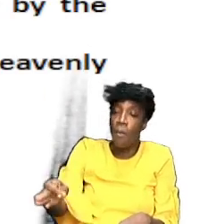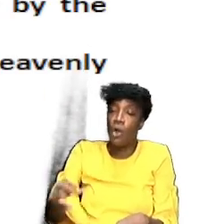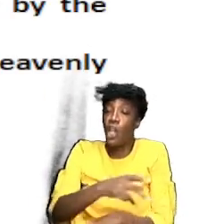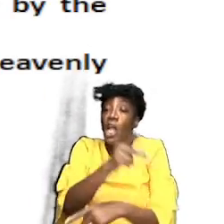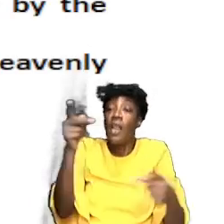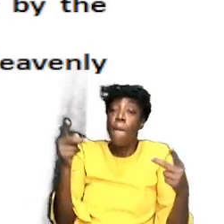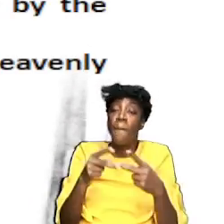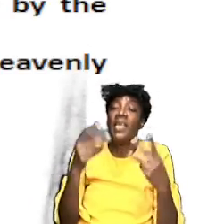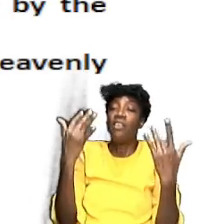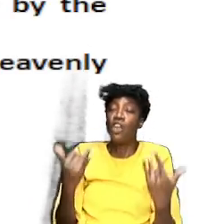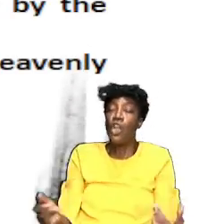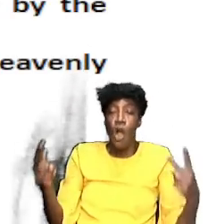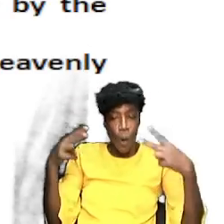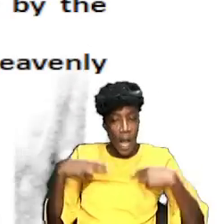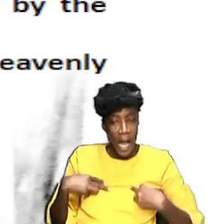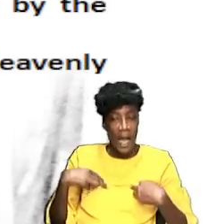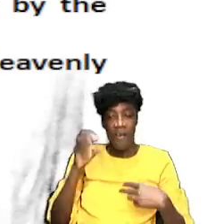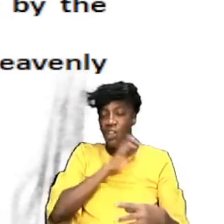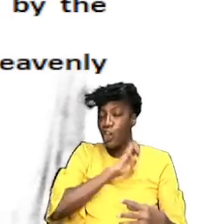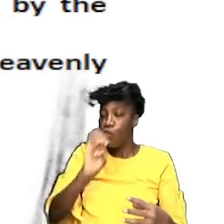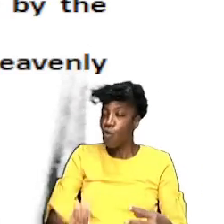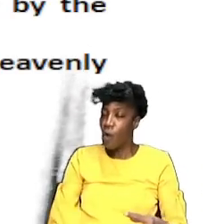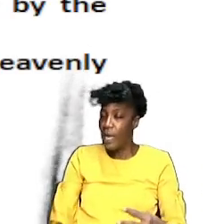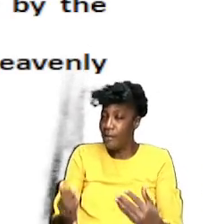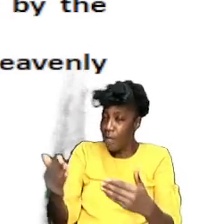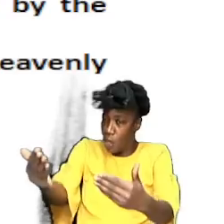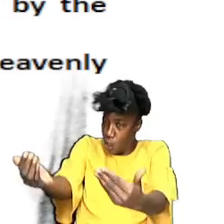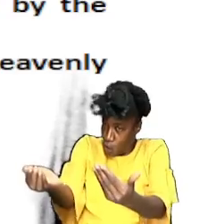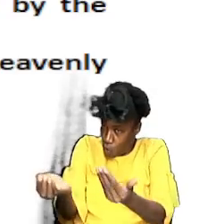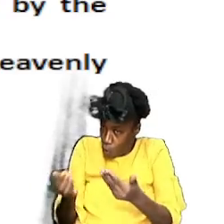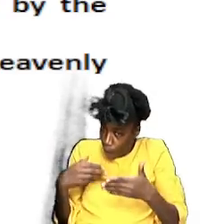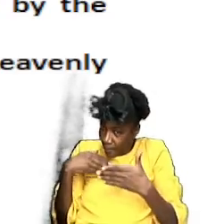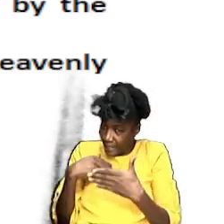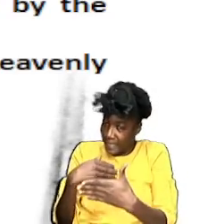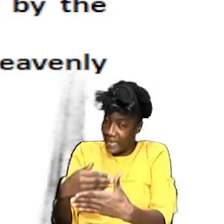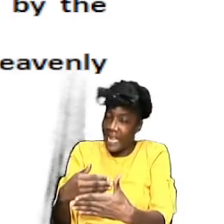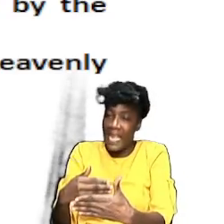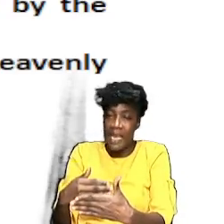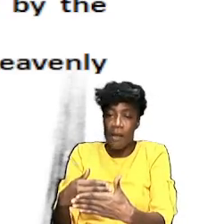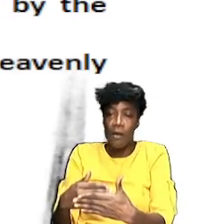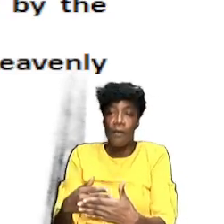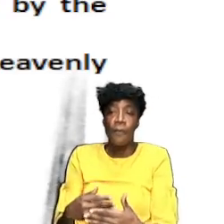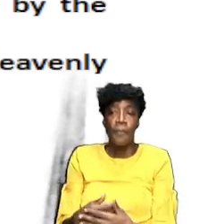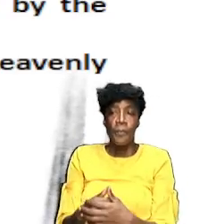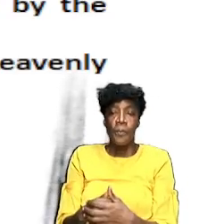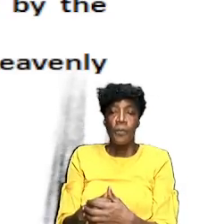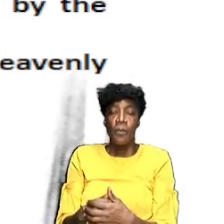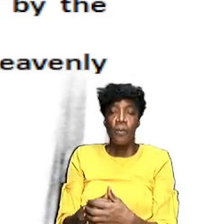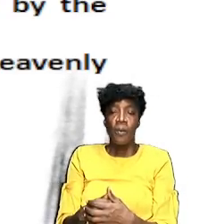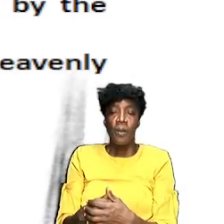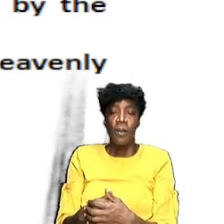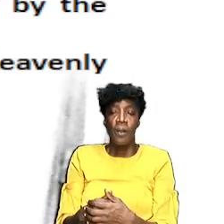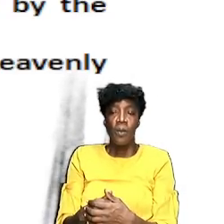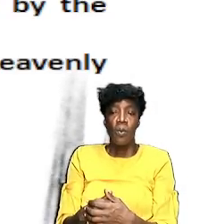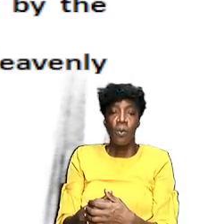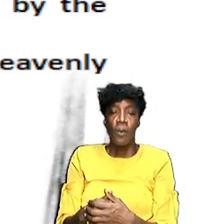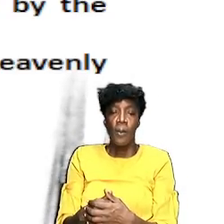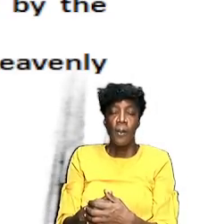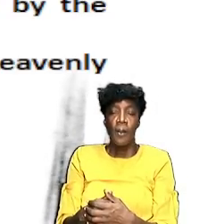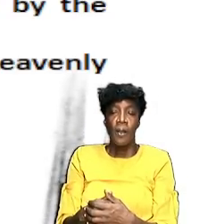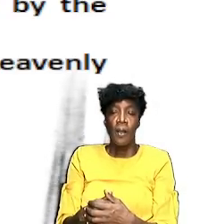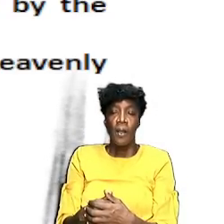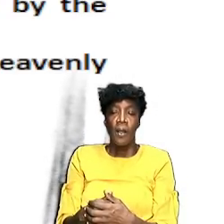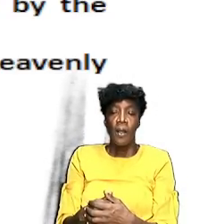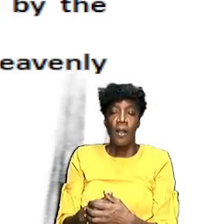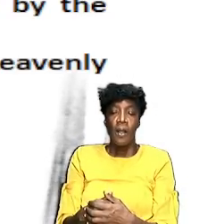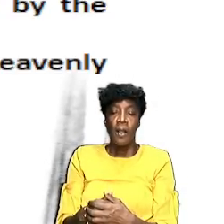you now have in Christ is that you are pulled near to Him. And the truth be told, all of these things that I'm telling you, amen, would take